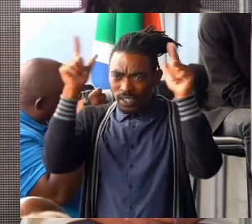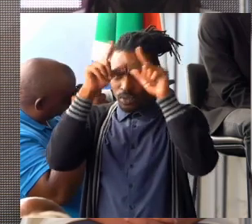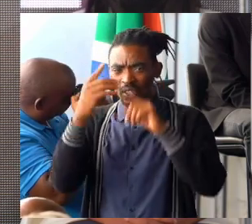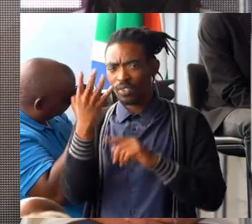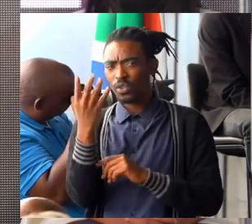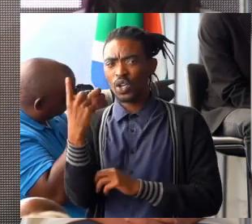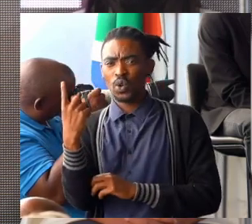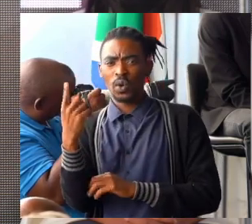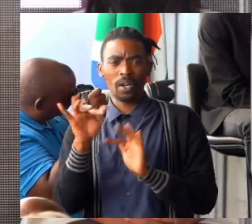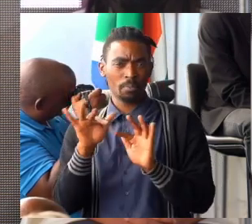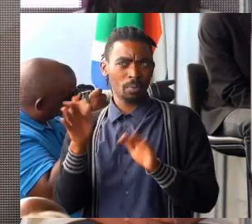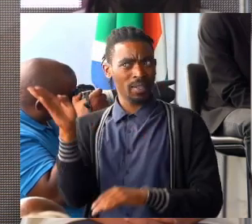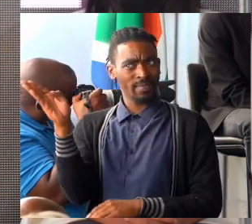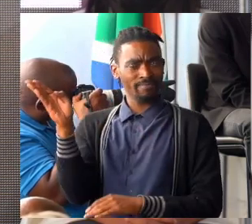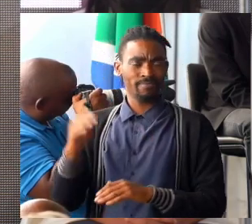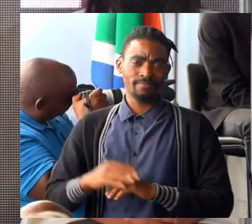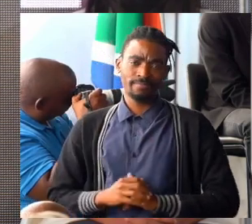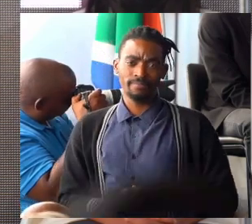others.